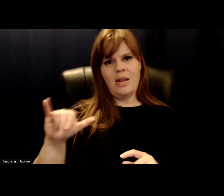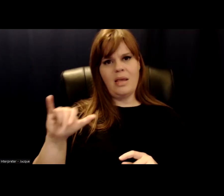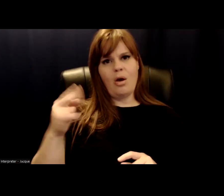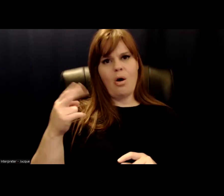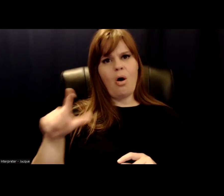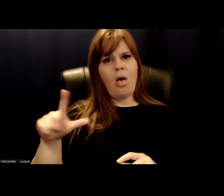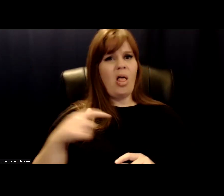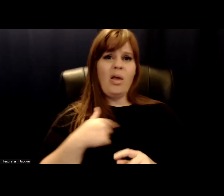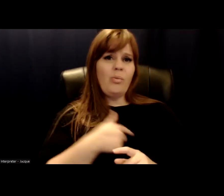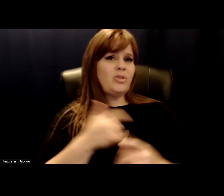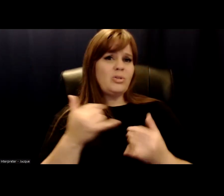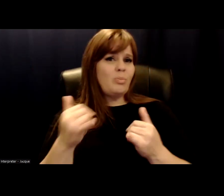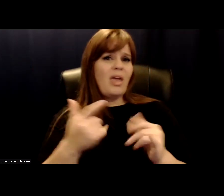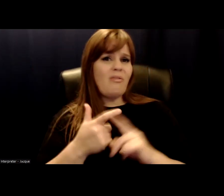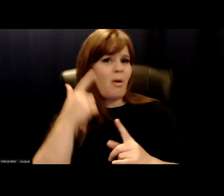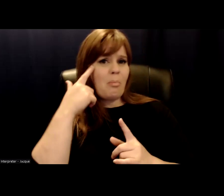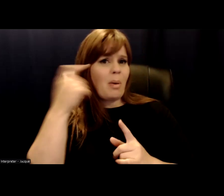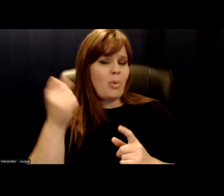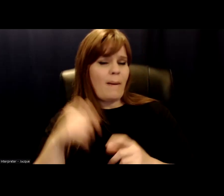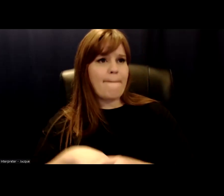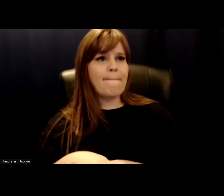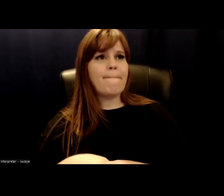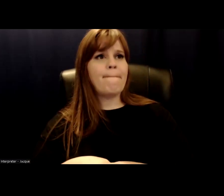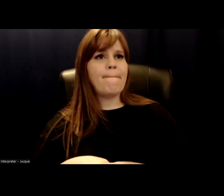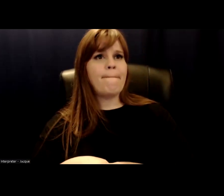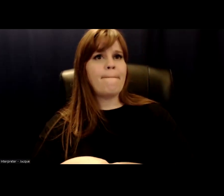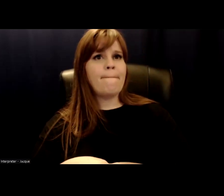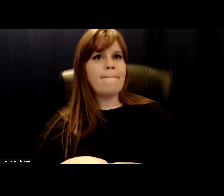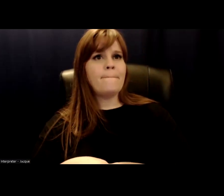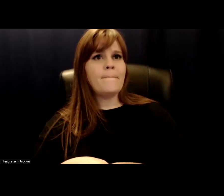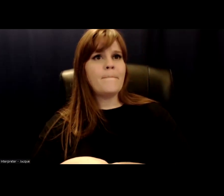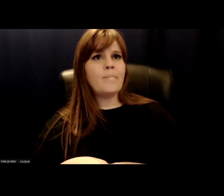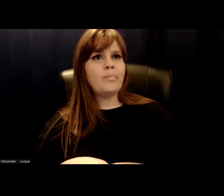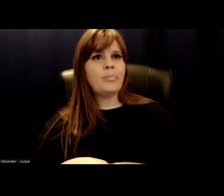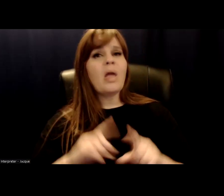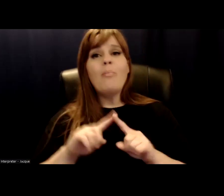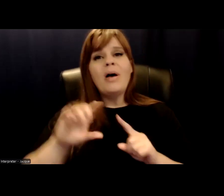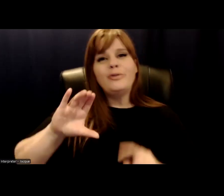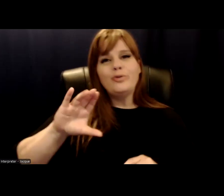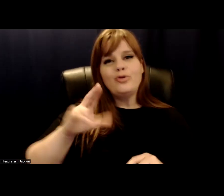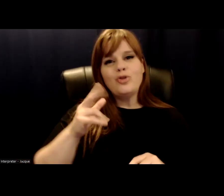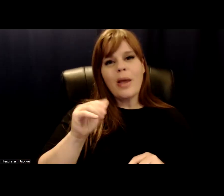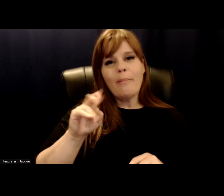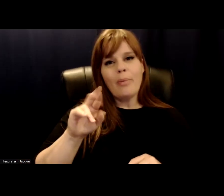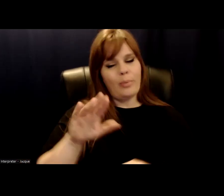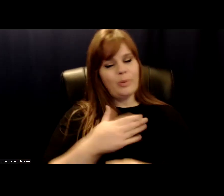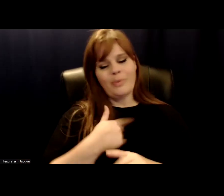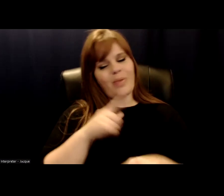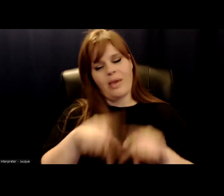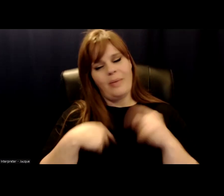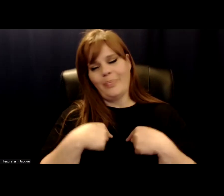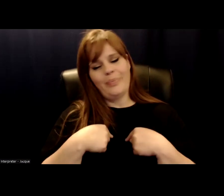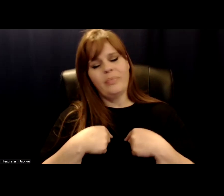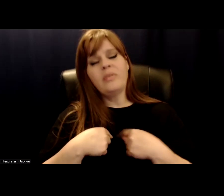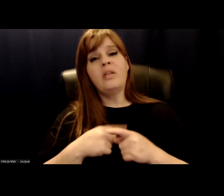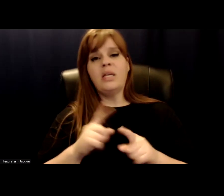from memory. But I can't do a chamber music theme. So it's a different situation, but